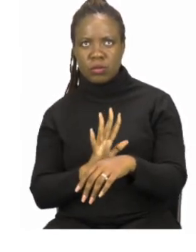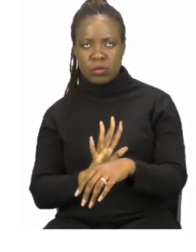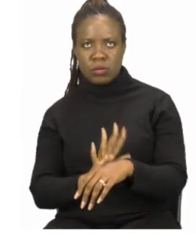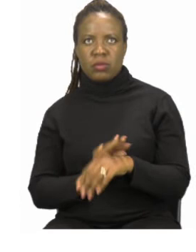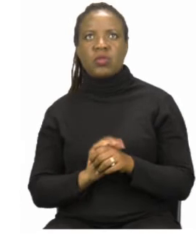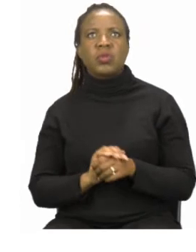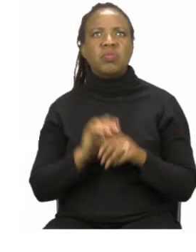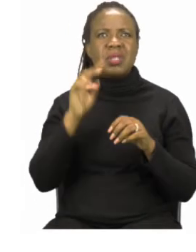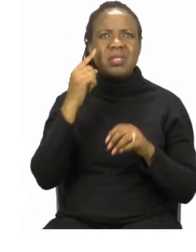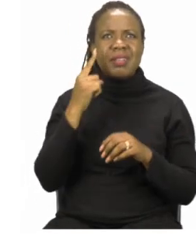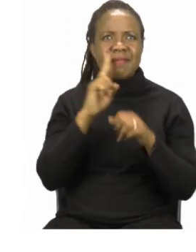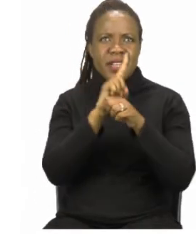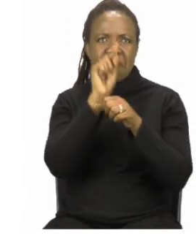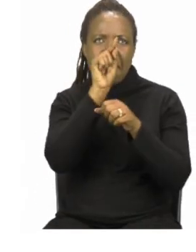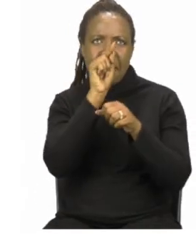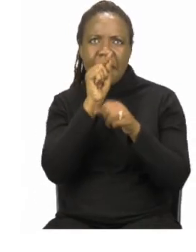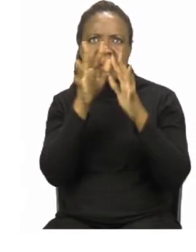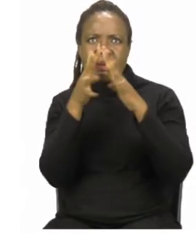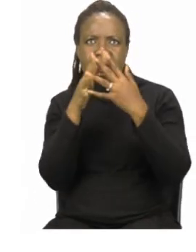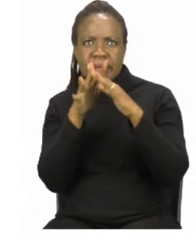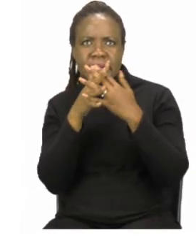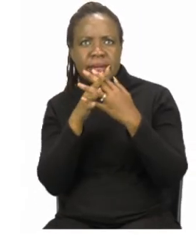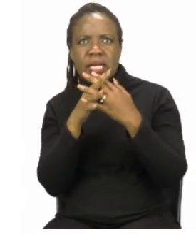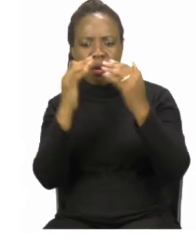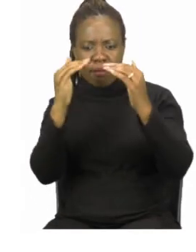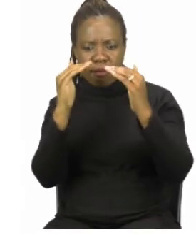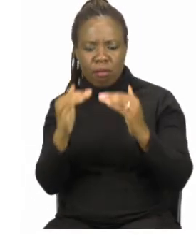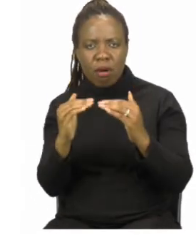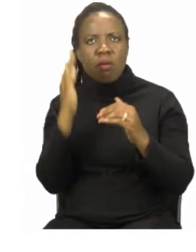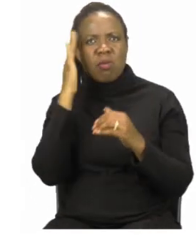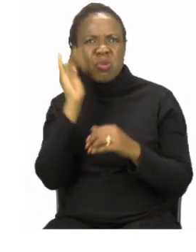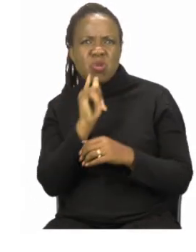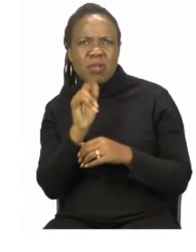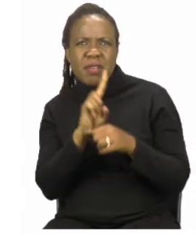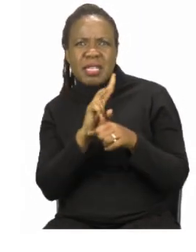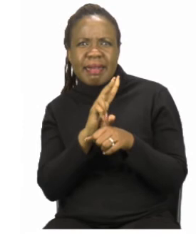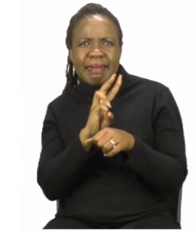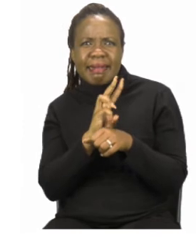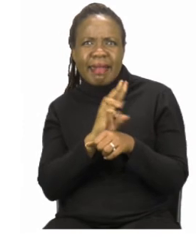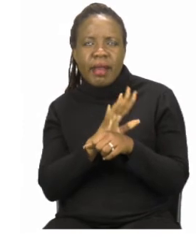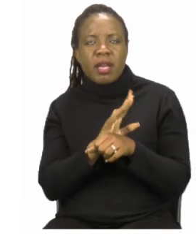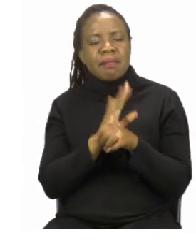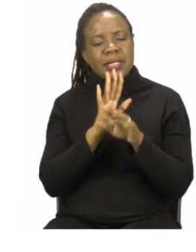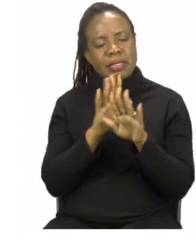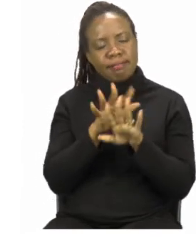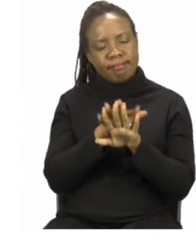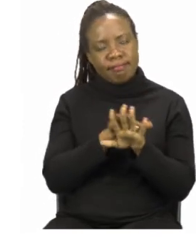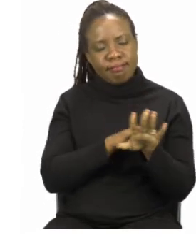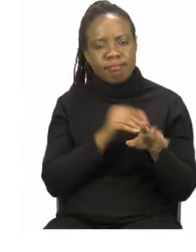that you can see. So take your time, look at the pictures, and then read